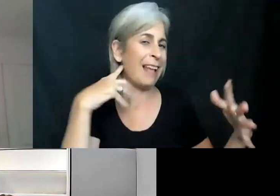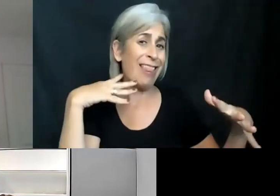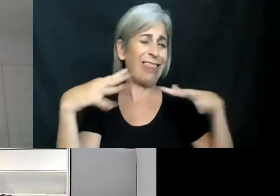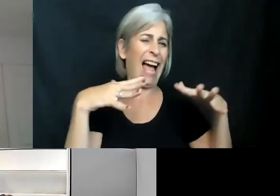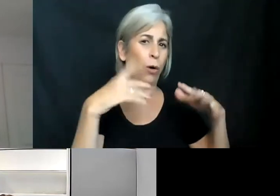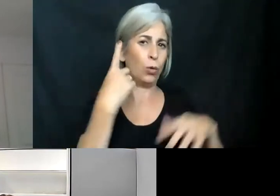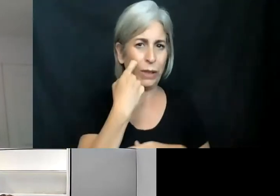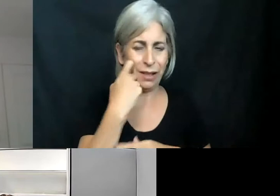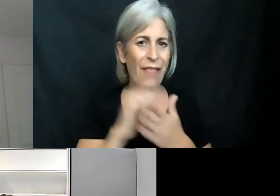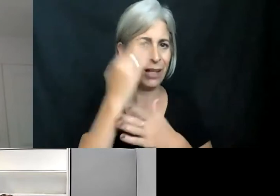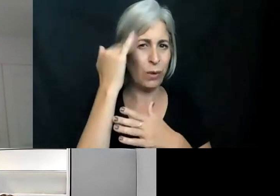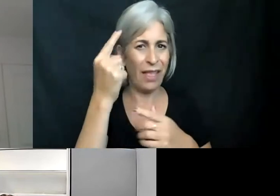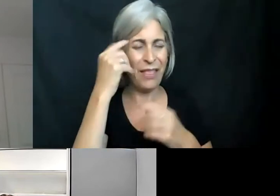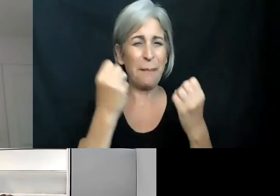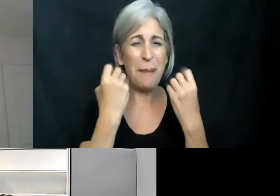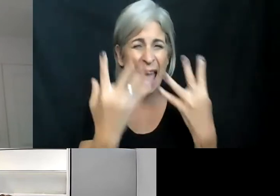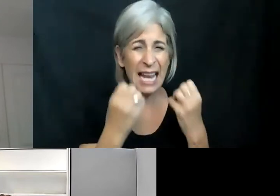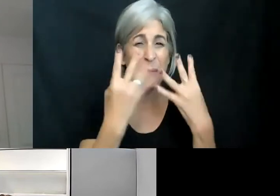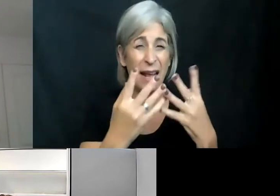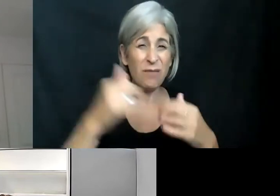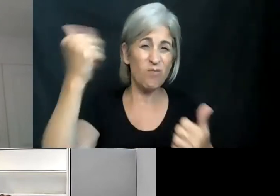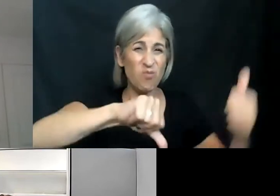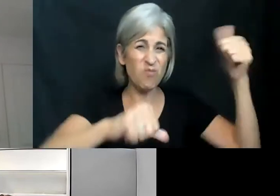That is why we think that there's so many more of them.